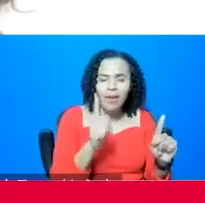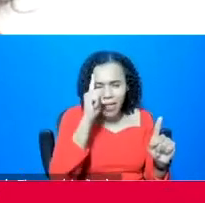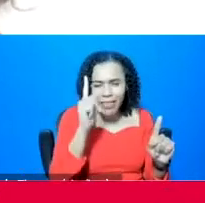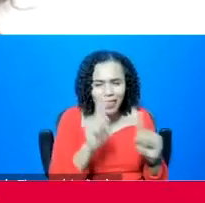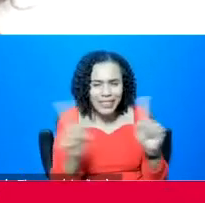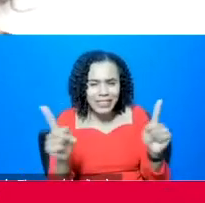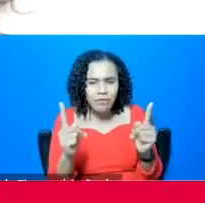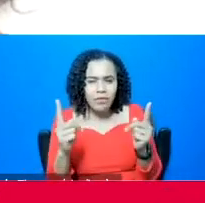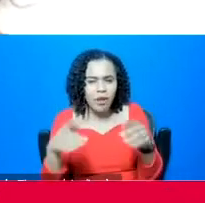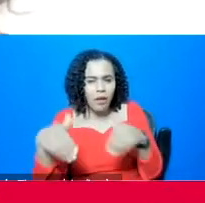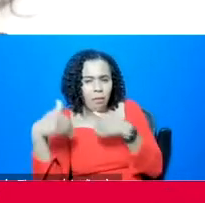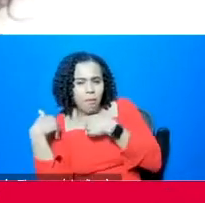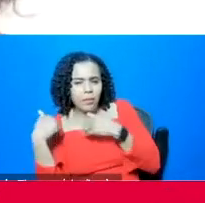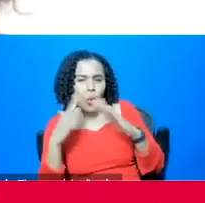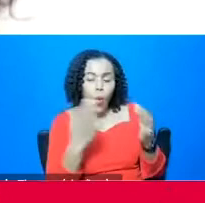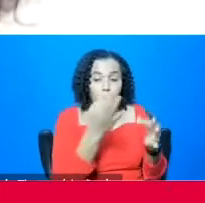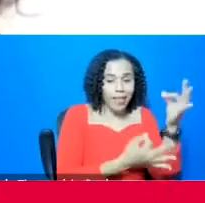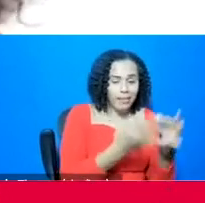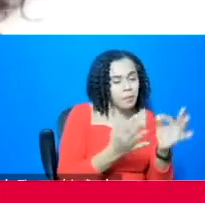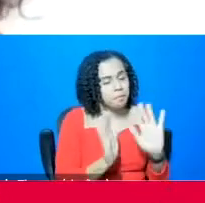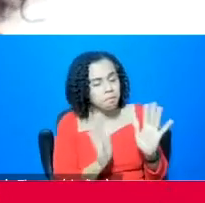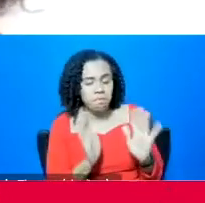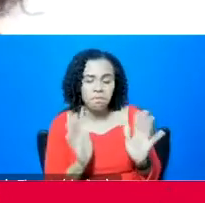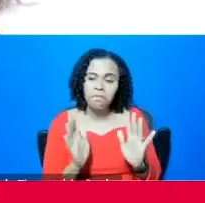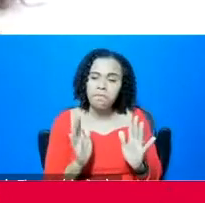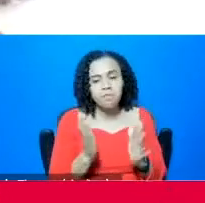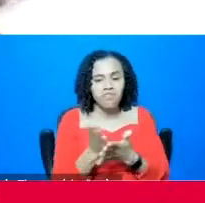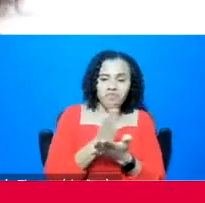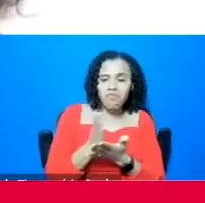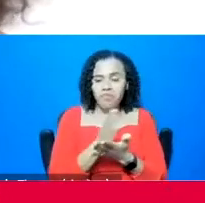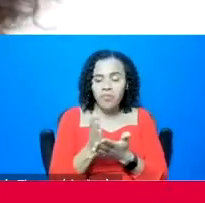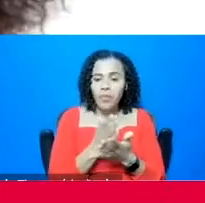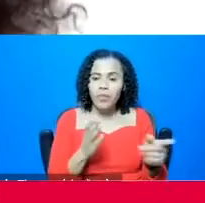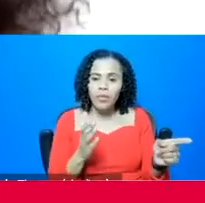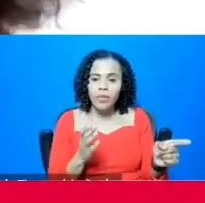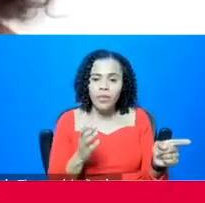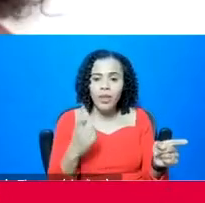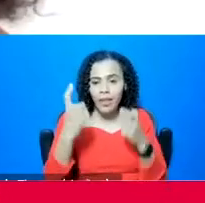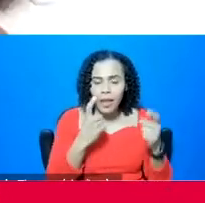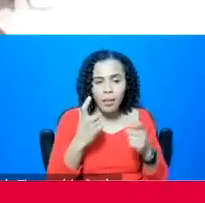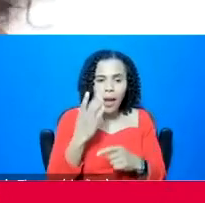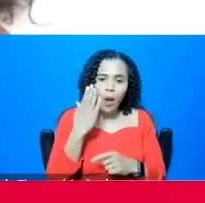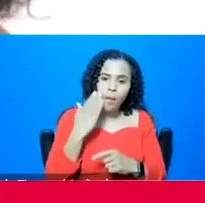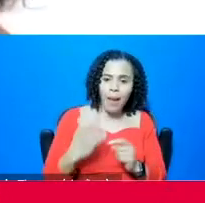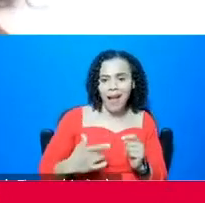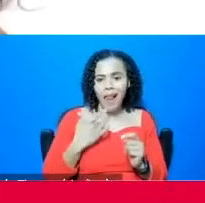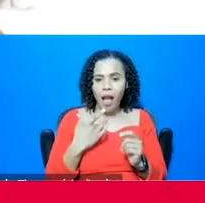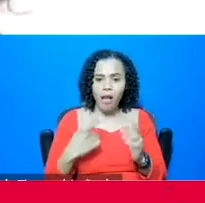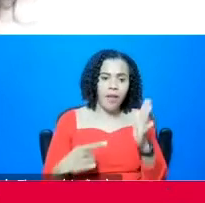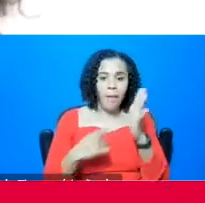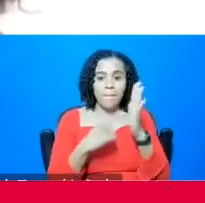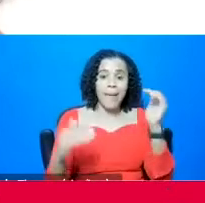and political. And I think, again, yeah, if the conversation is going about, well, Black lives don't matter, they